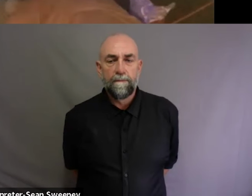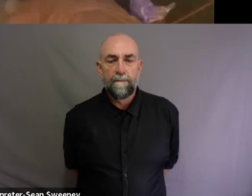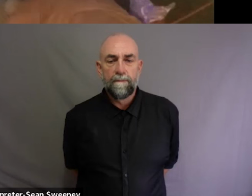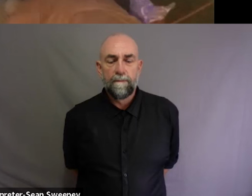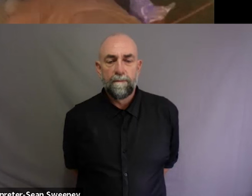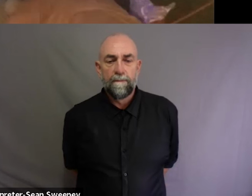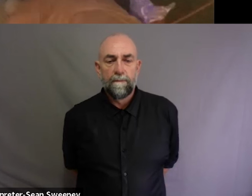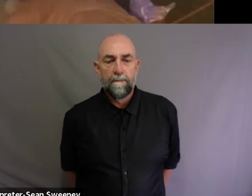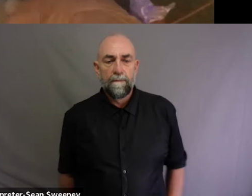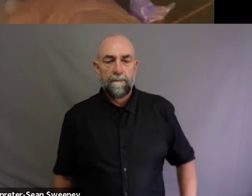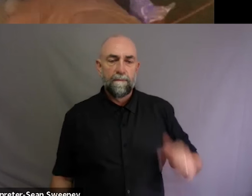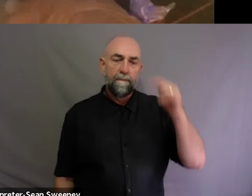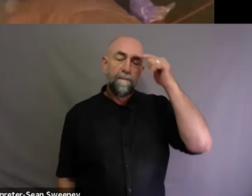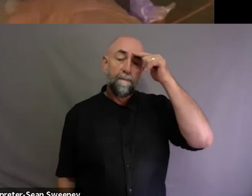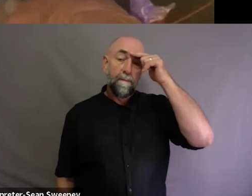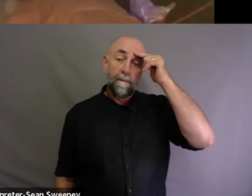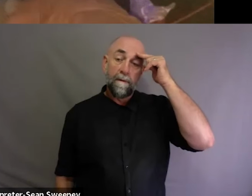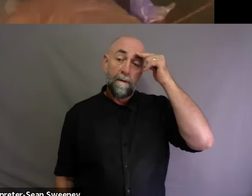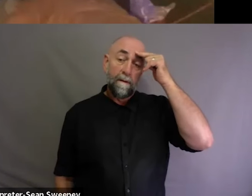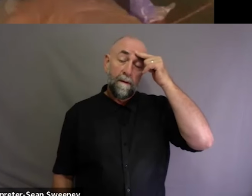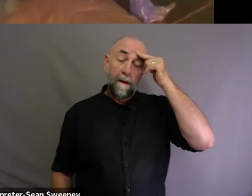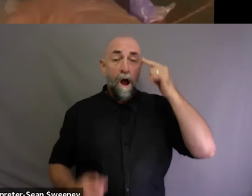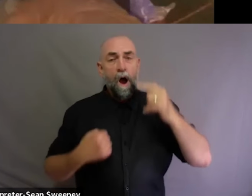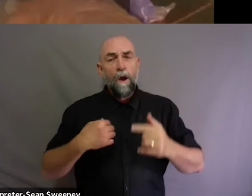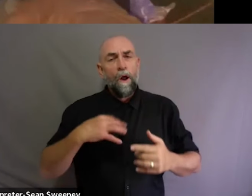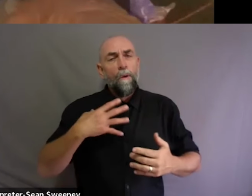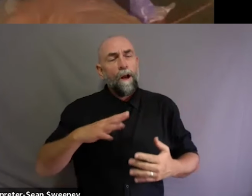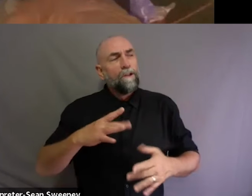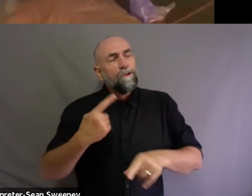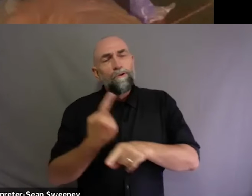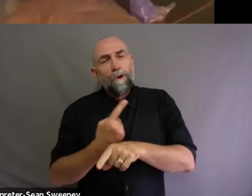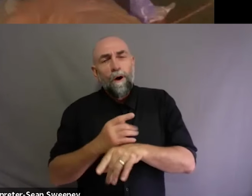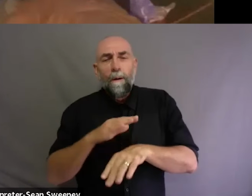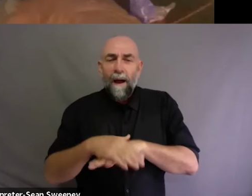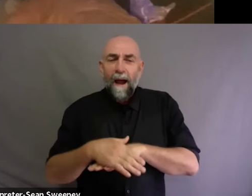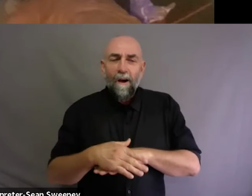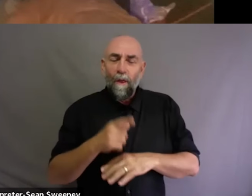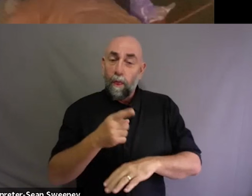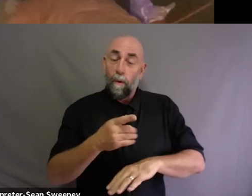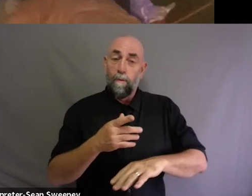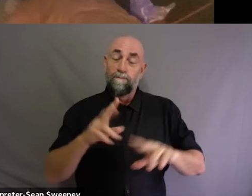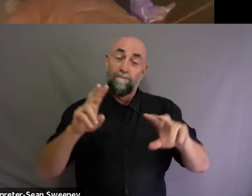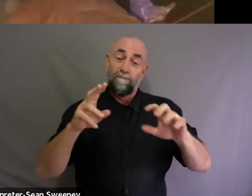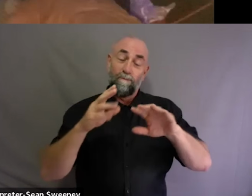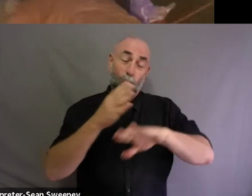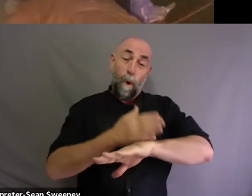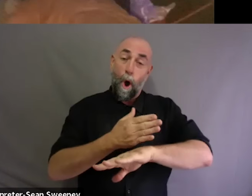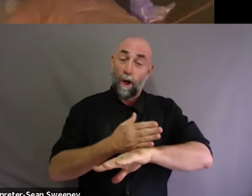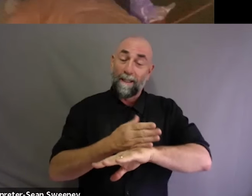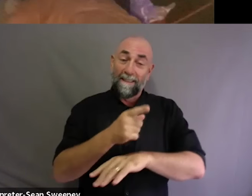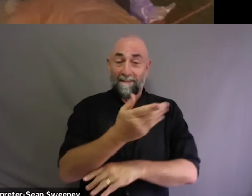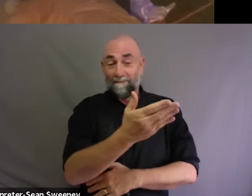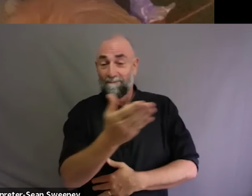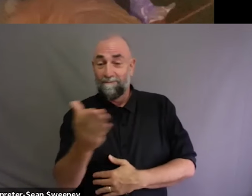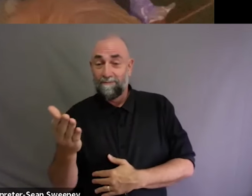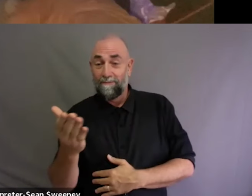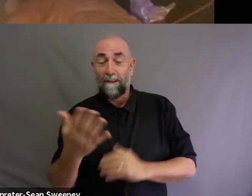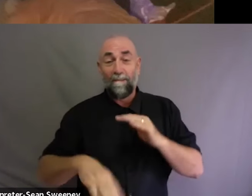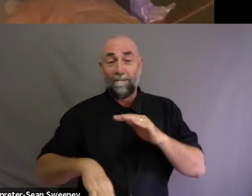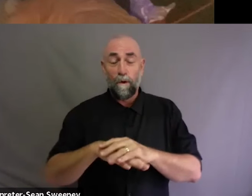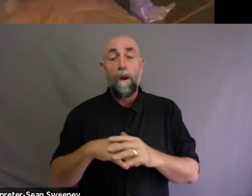So I just wanted to end my talk by just talking about the works as a whole. And so people that living